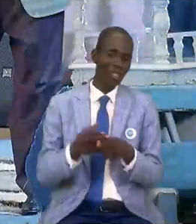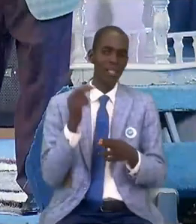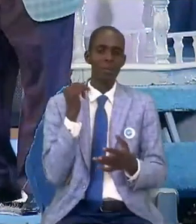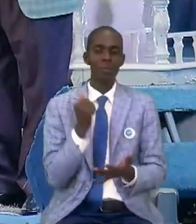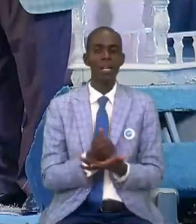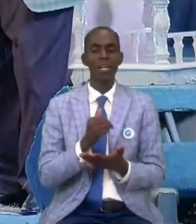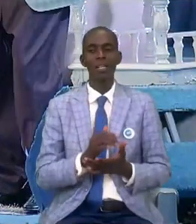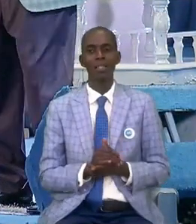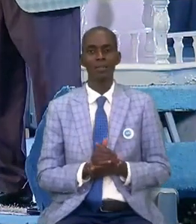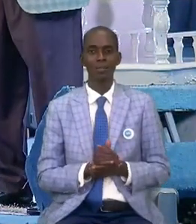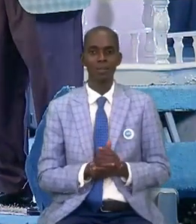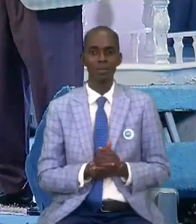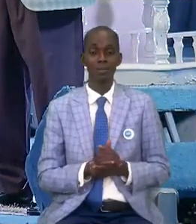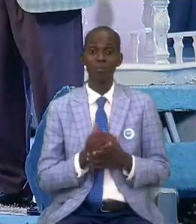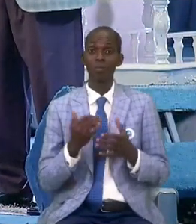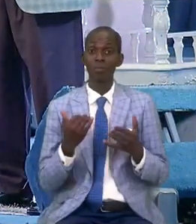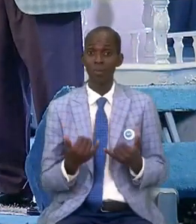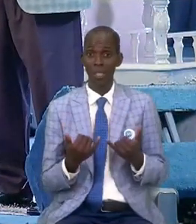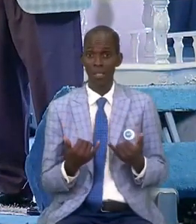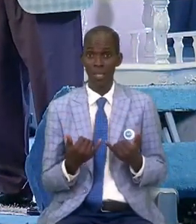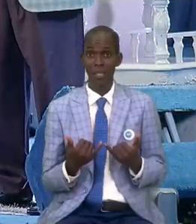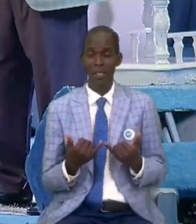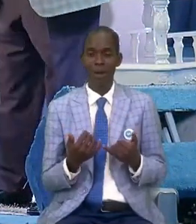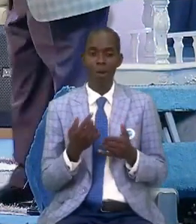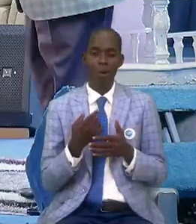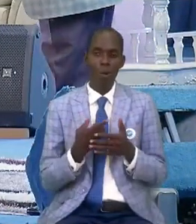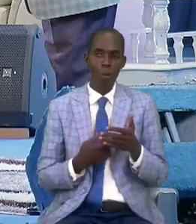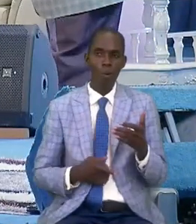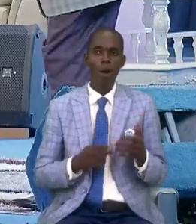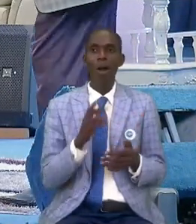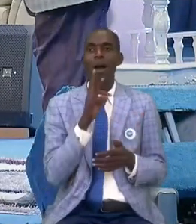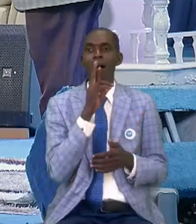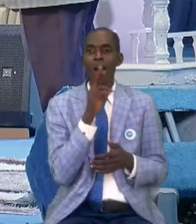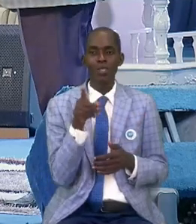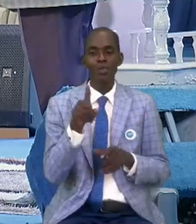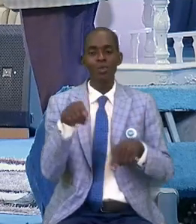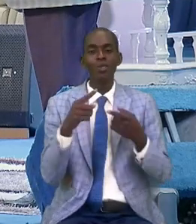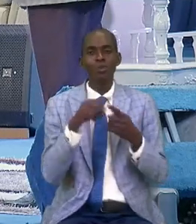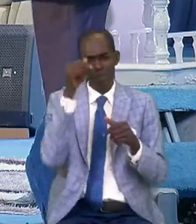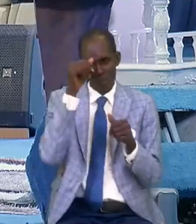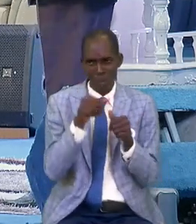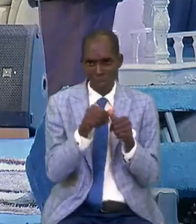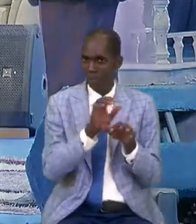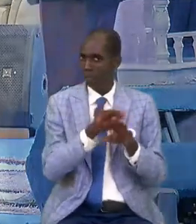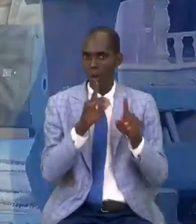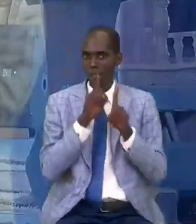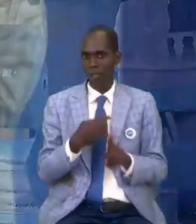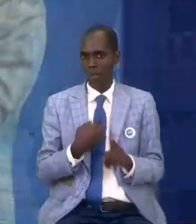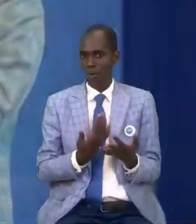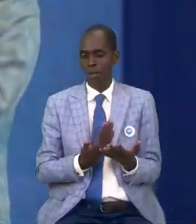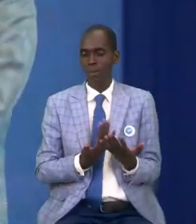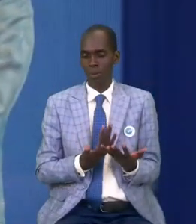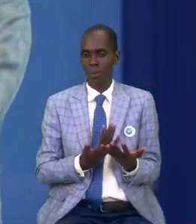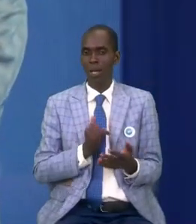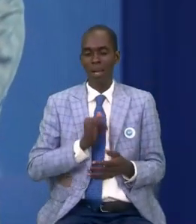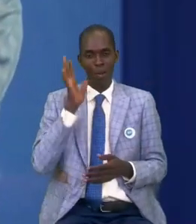you going to remember? Don't answer yet. I'll tell you. What are you going to remember? Because I am